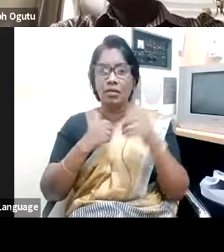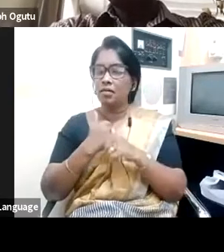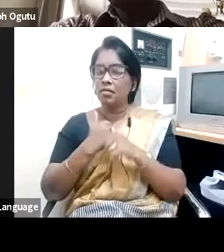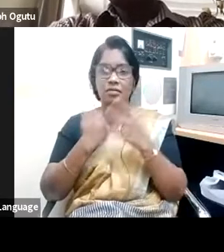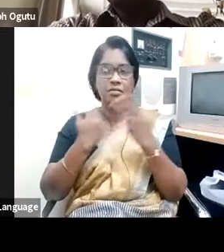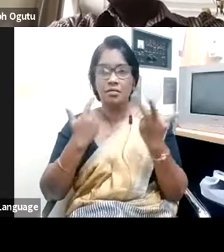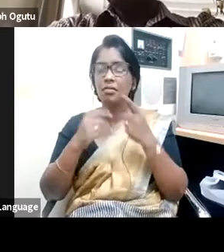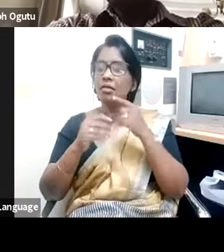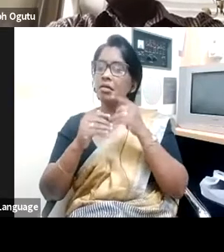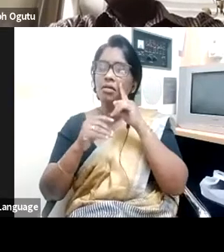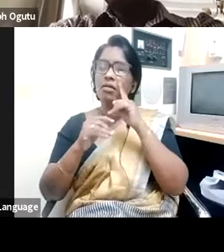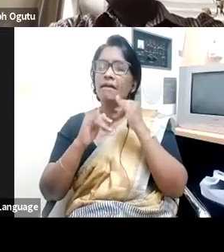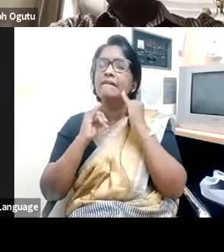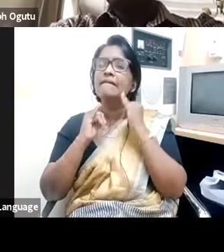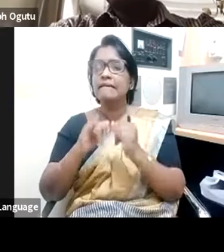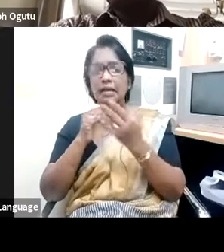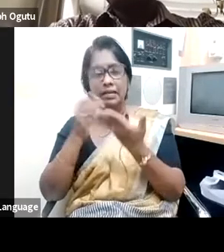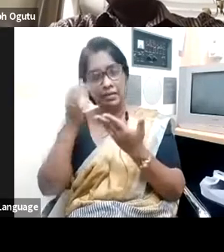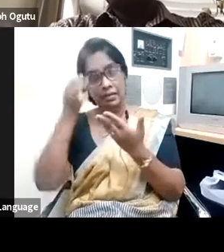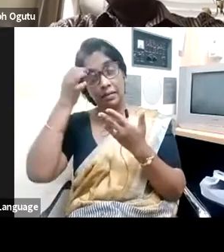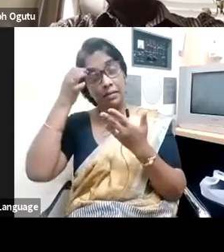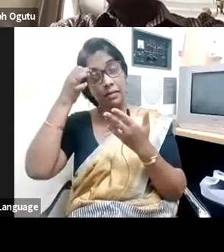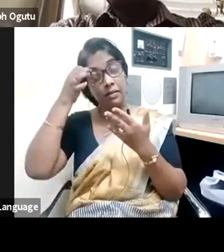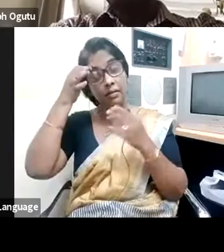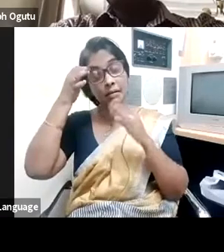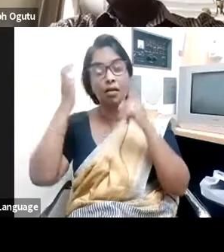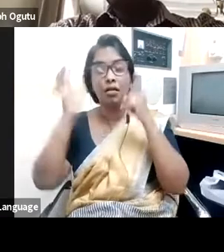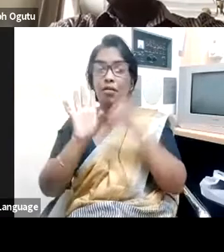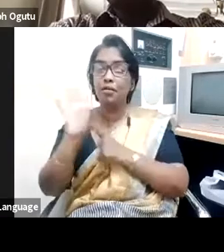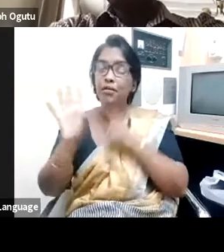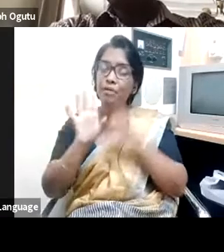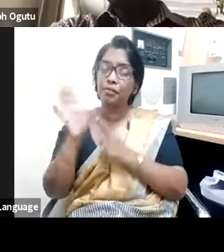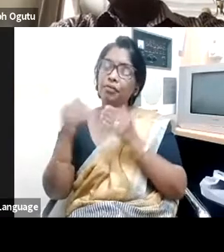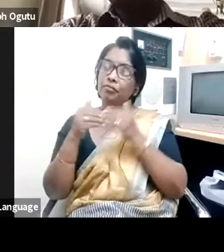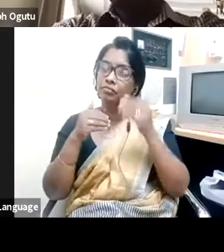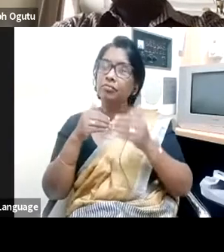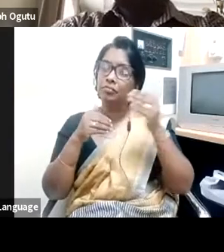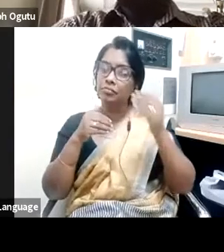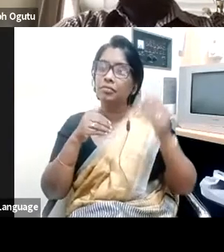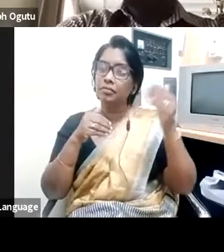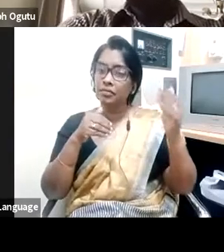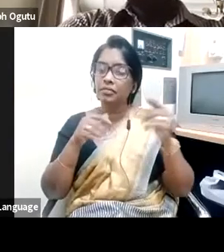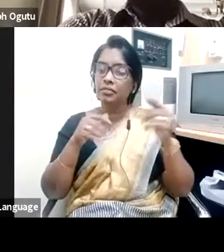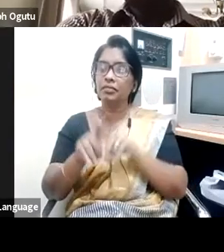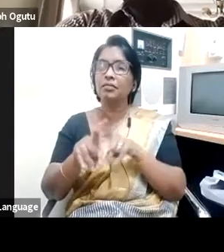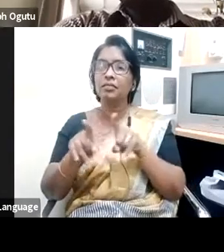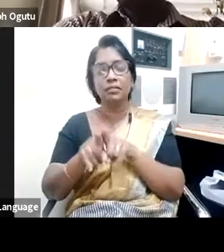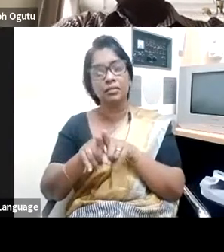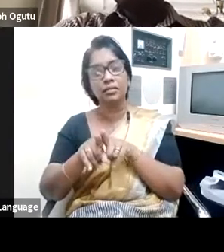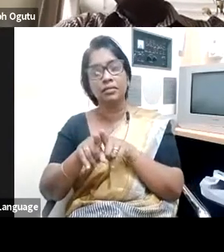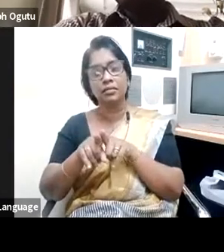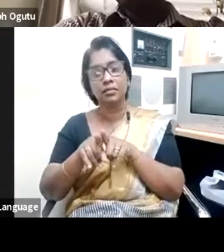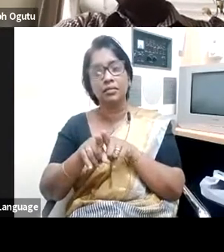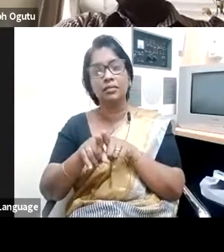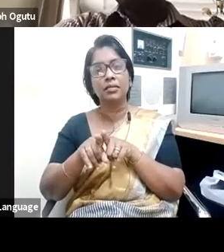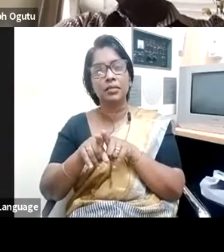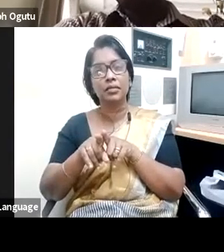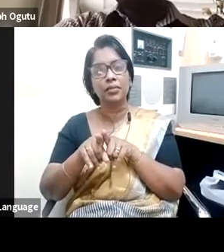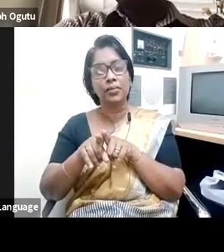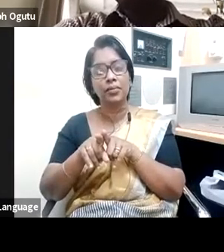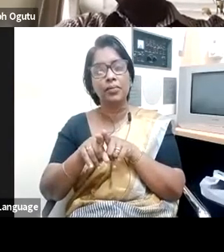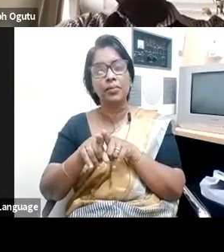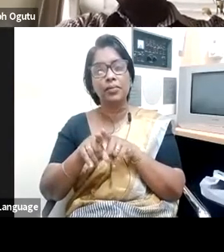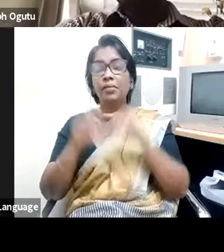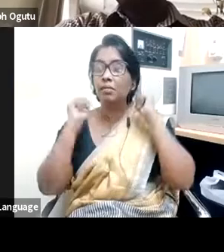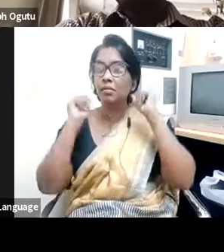we took years before we realized that that's bound to give you failure and not success. It's been